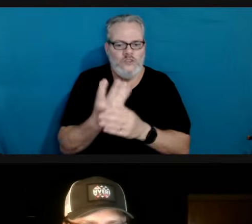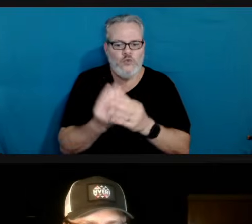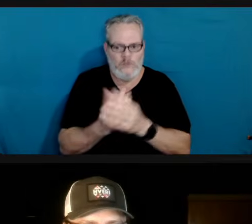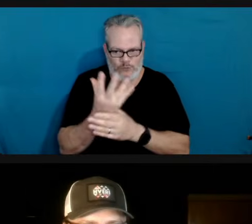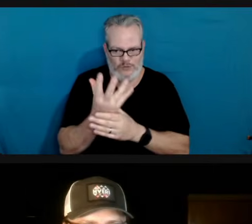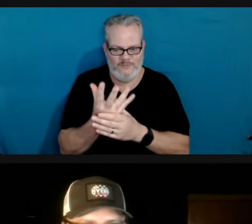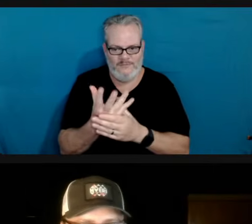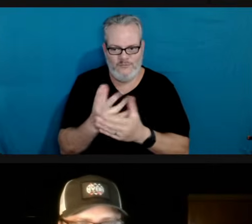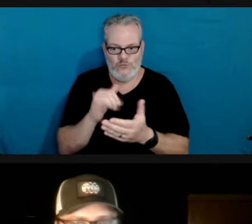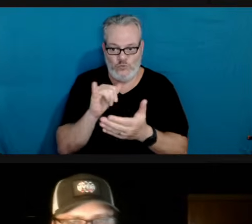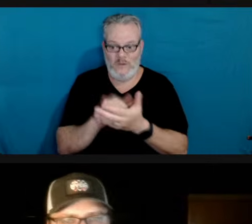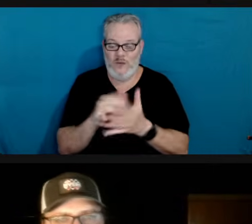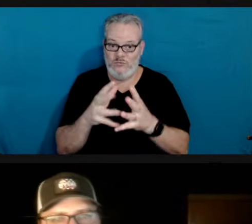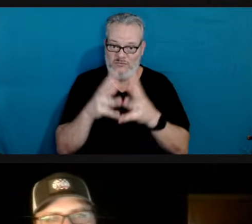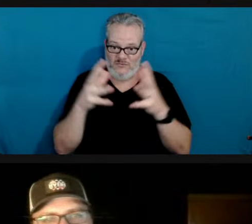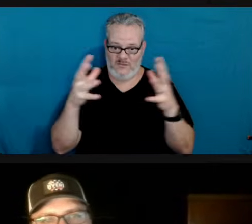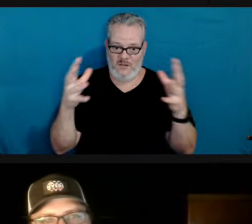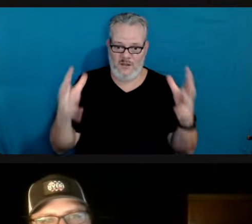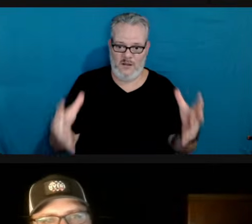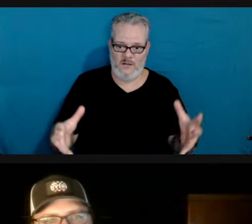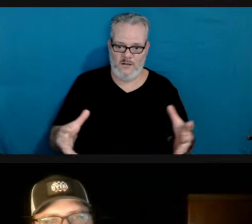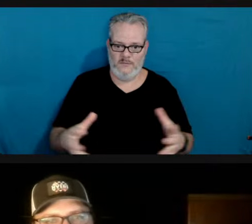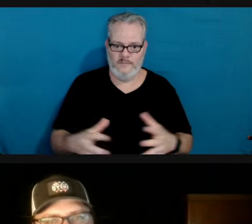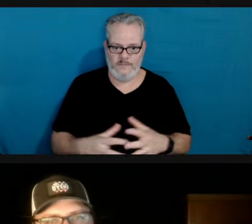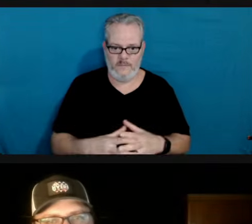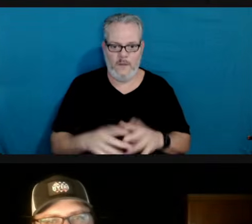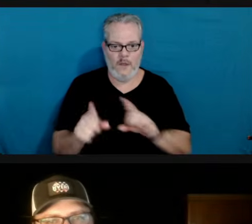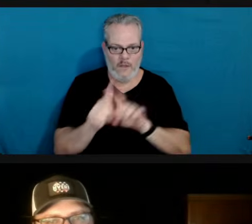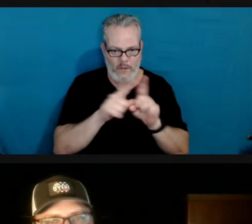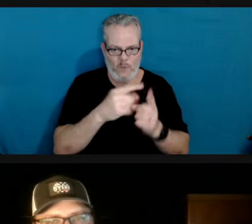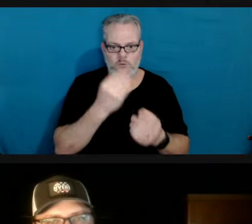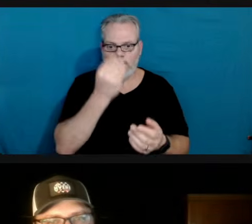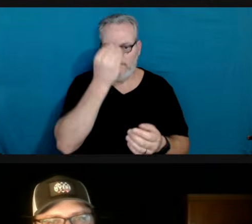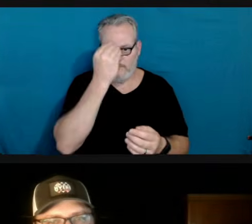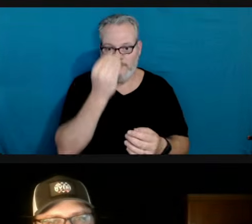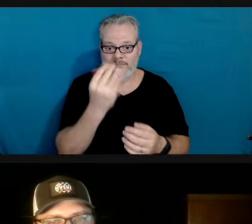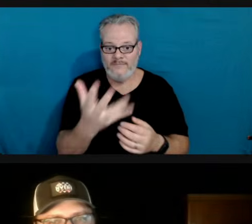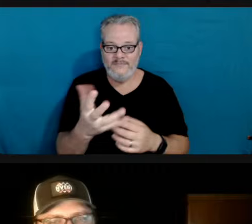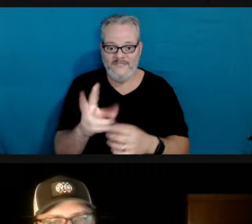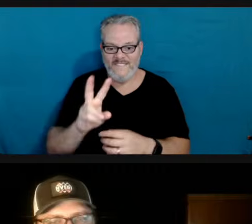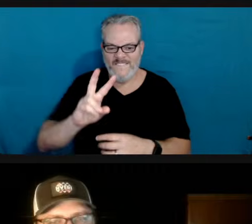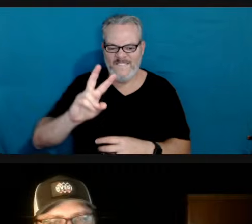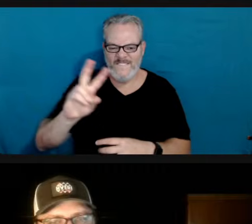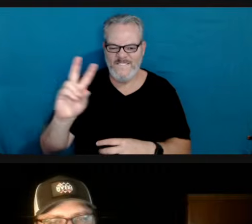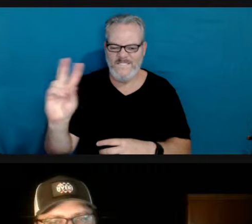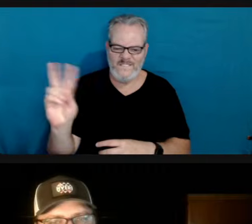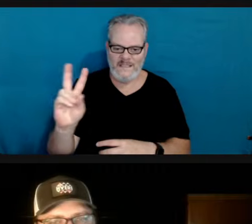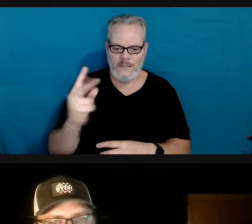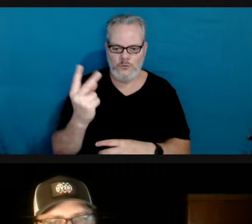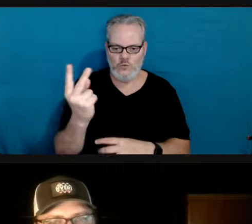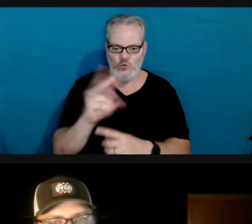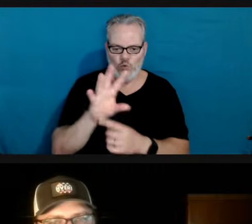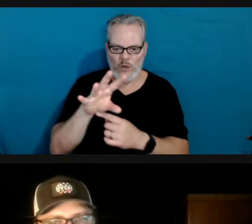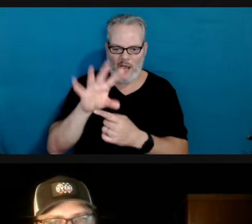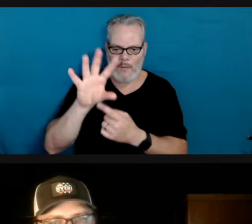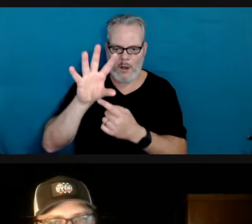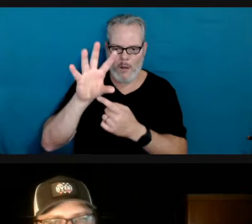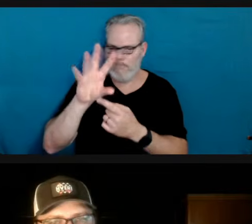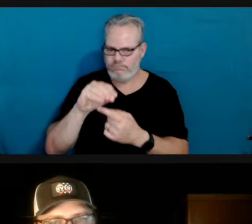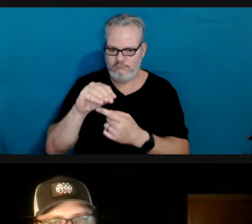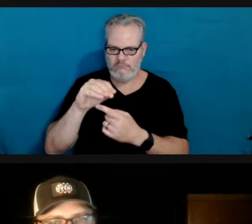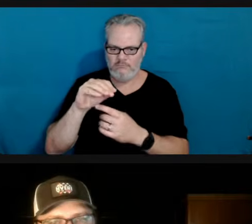record here. They also note the V2 camera went offline to a power outage. V1 camera remains